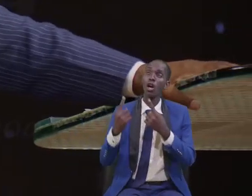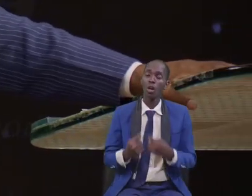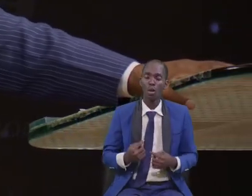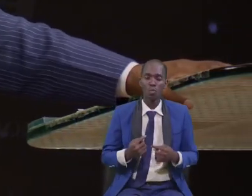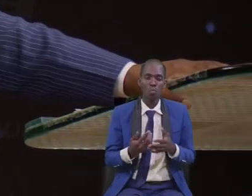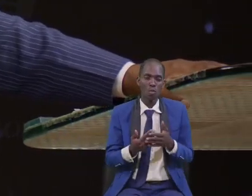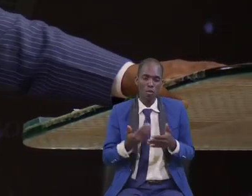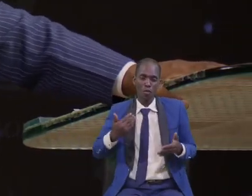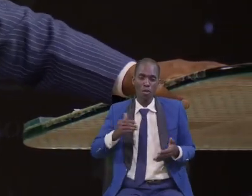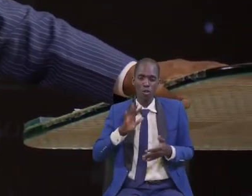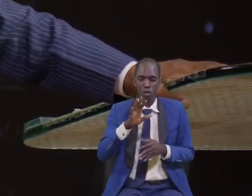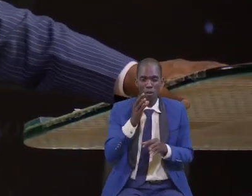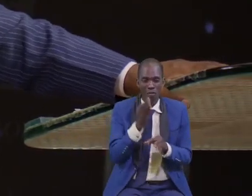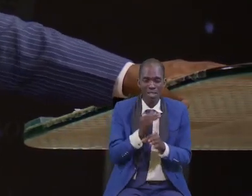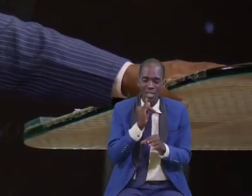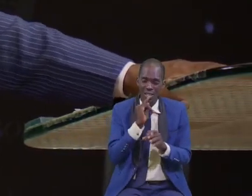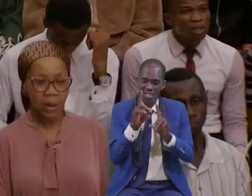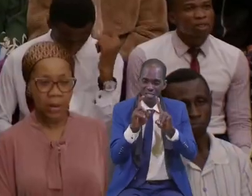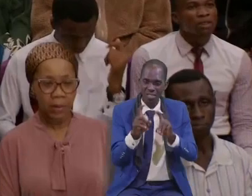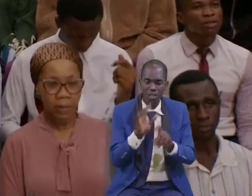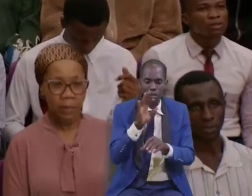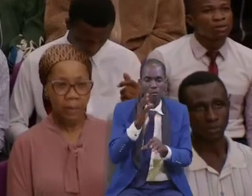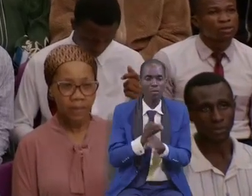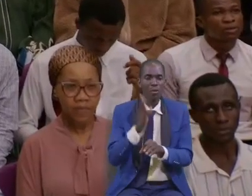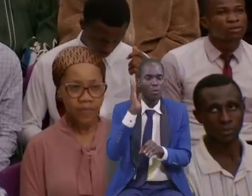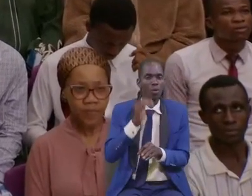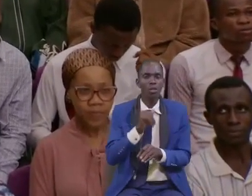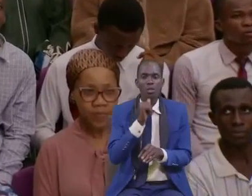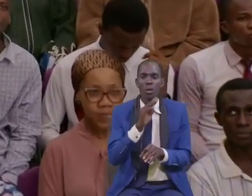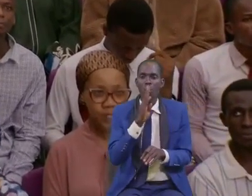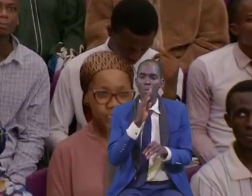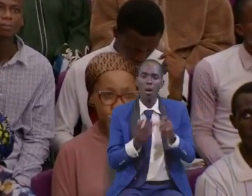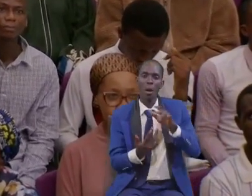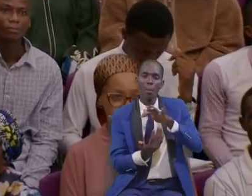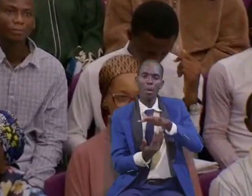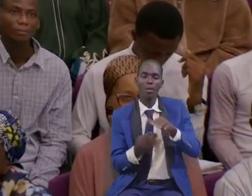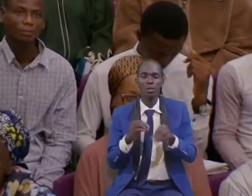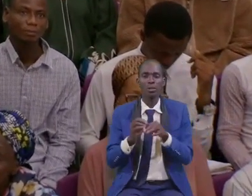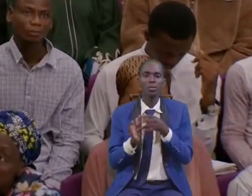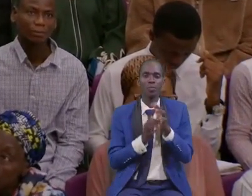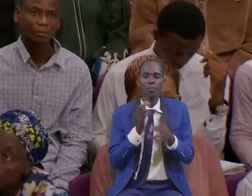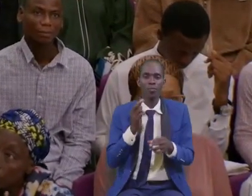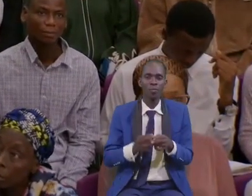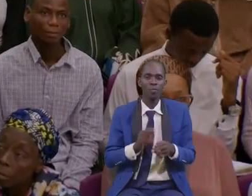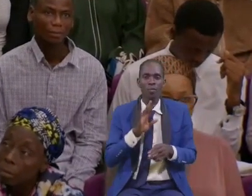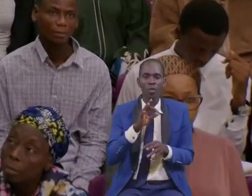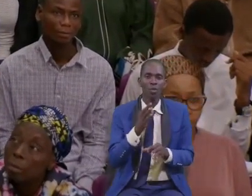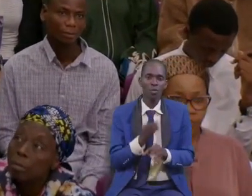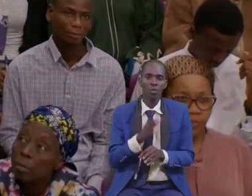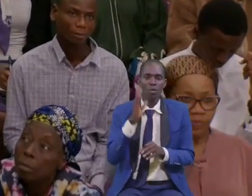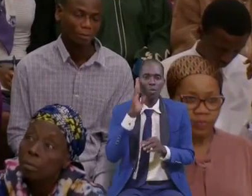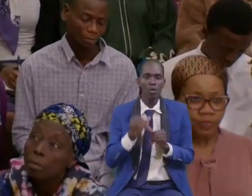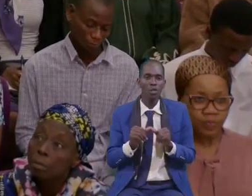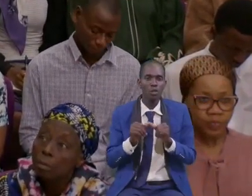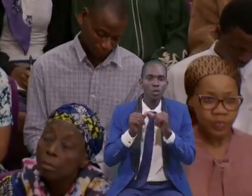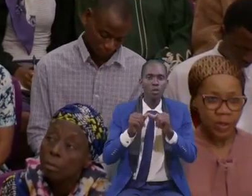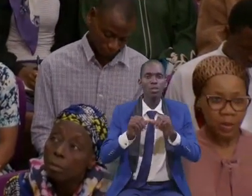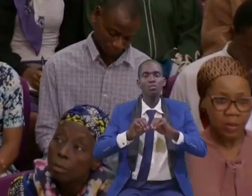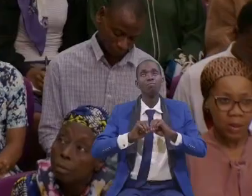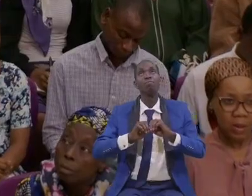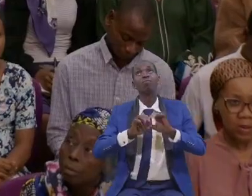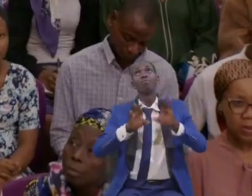faith will not be burnt up. And your faith will keep on shining, keep on being